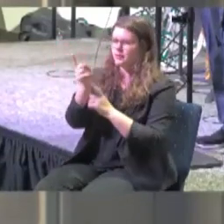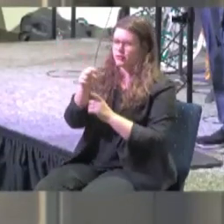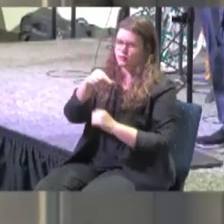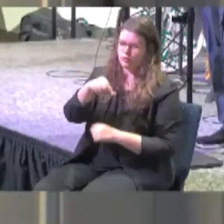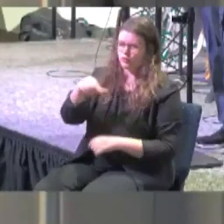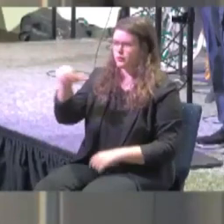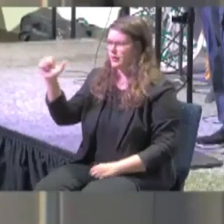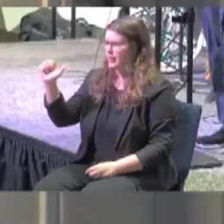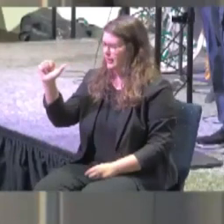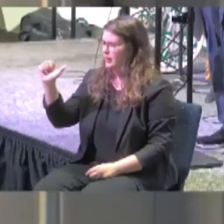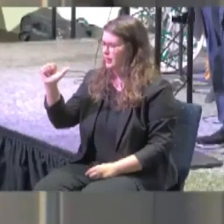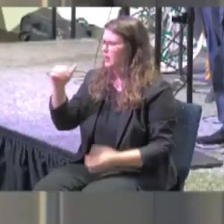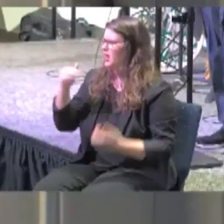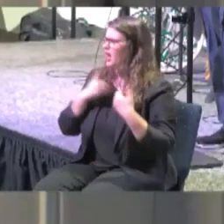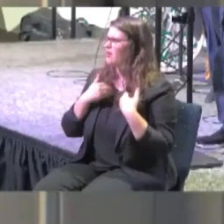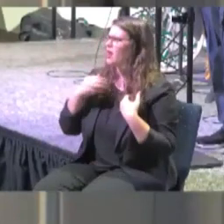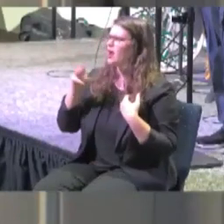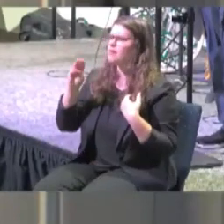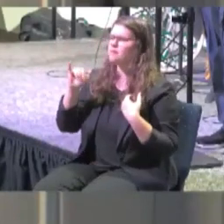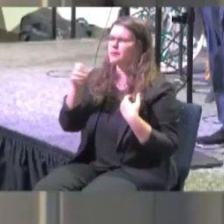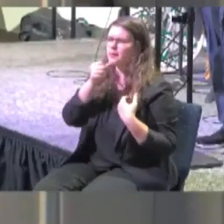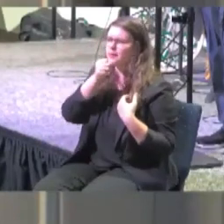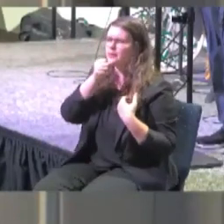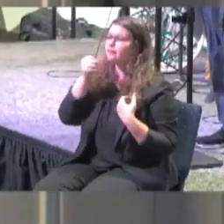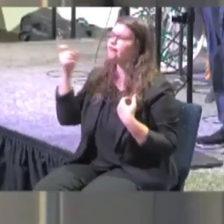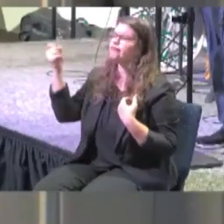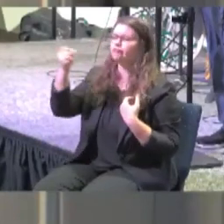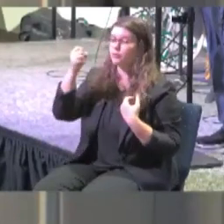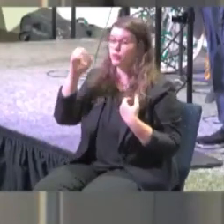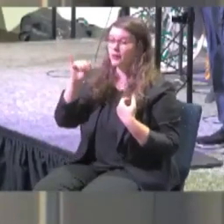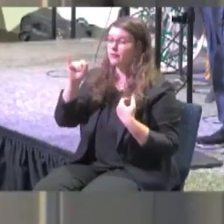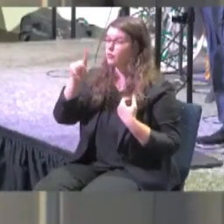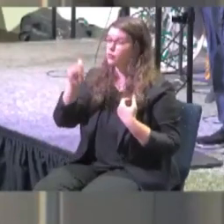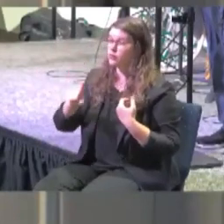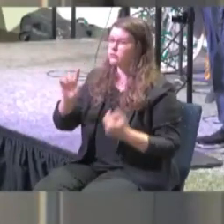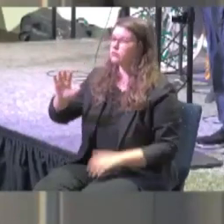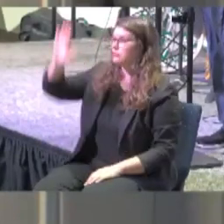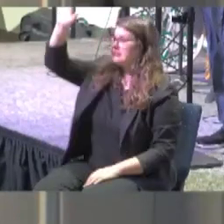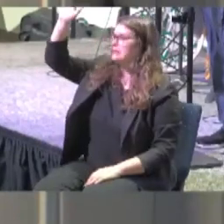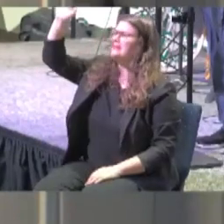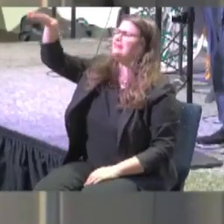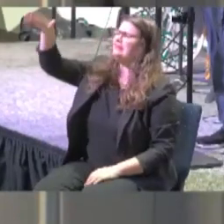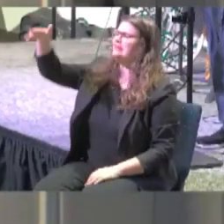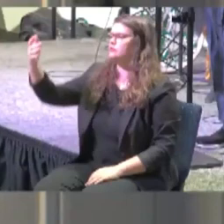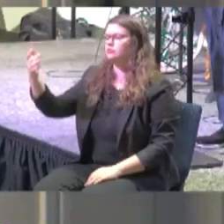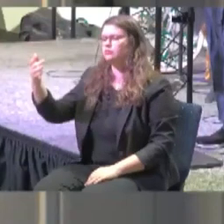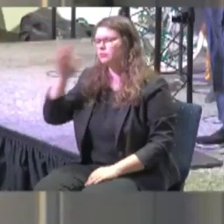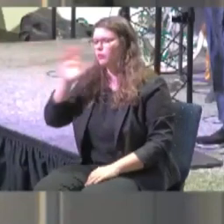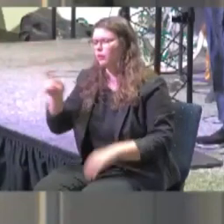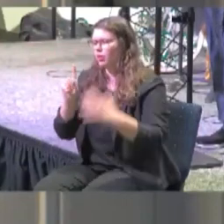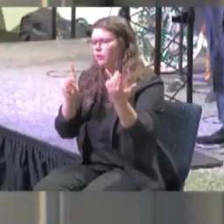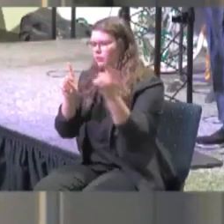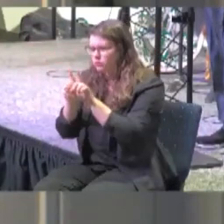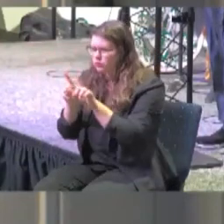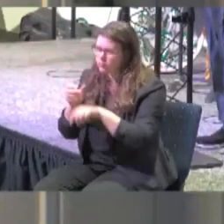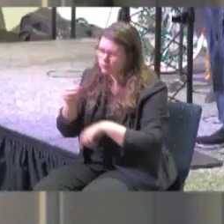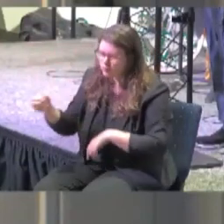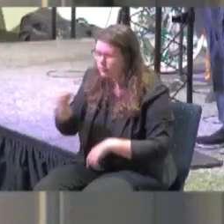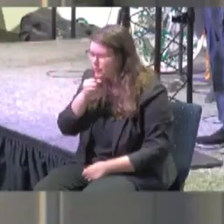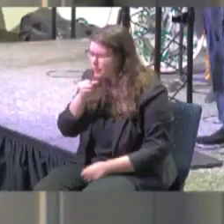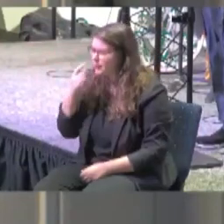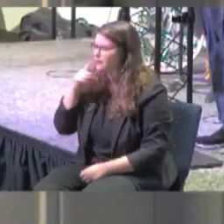two roving microphones, so if you have a question, please try to get the attention of one of the two gentlemen in the